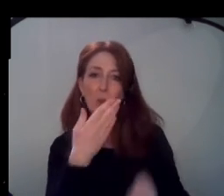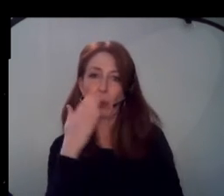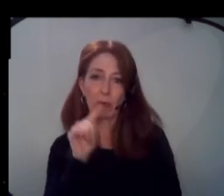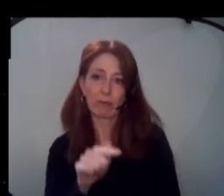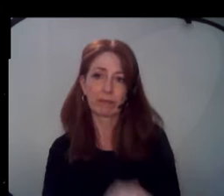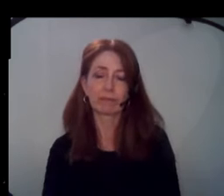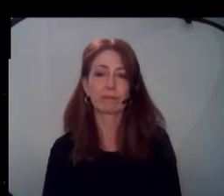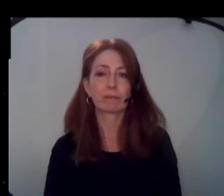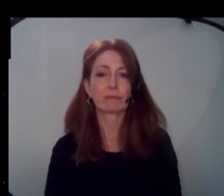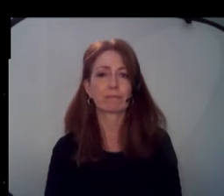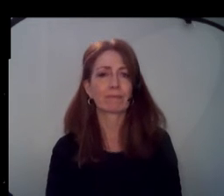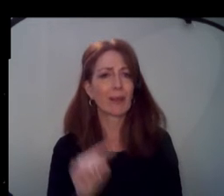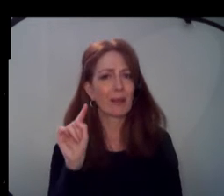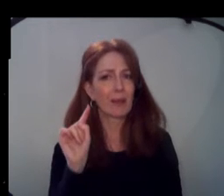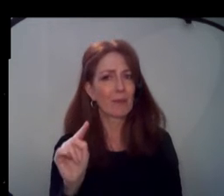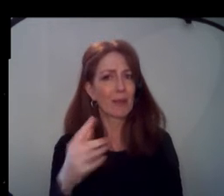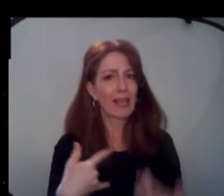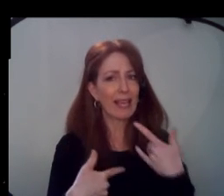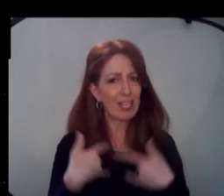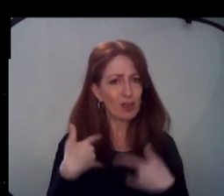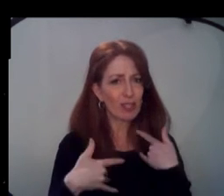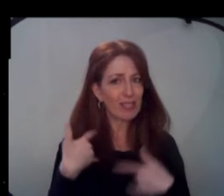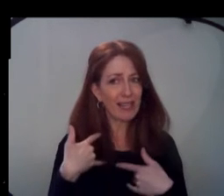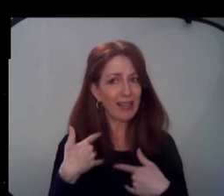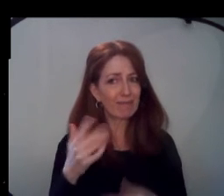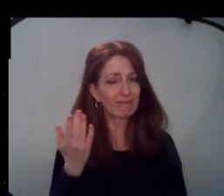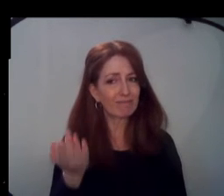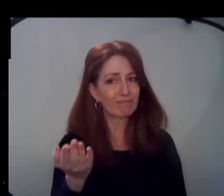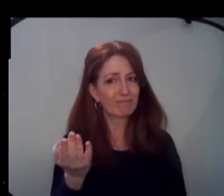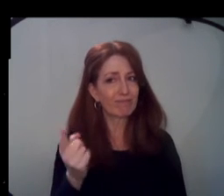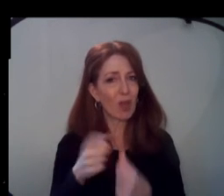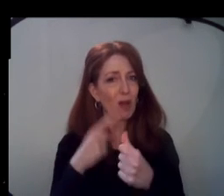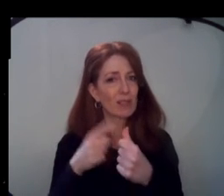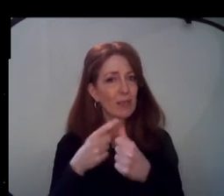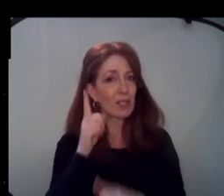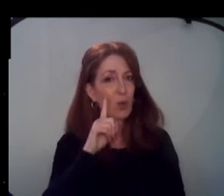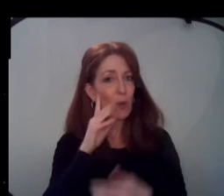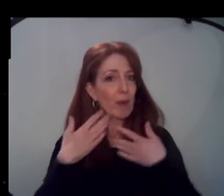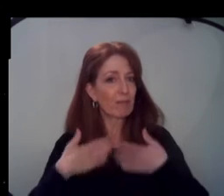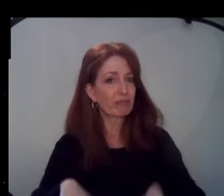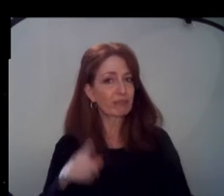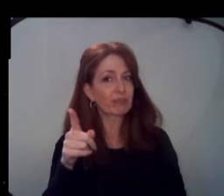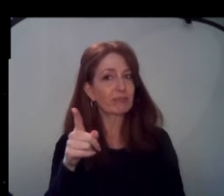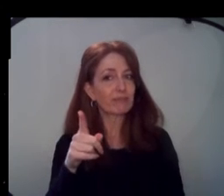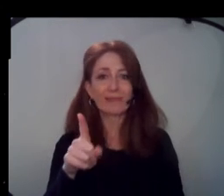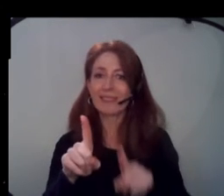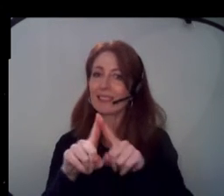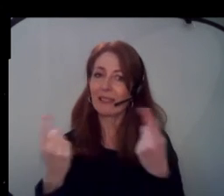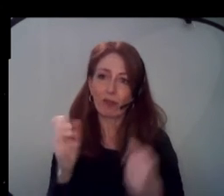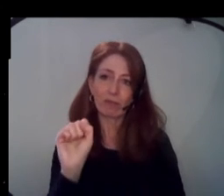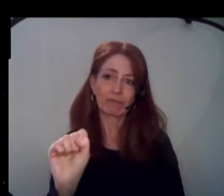so interesting about Artemisia's nudes like this is that they are so different. And